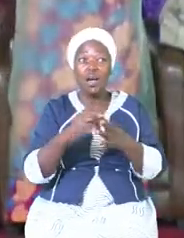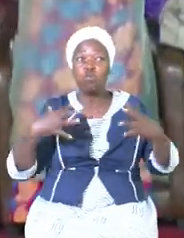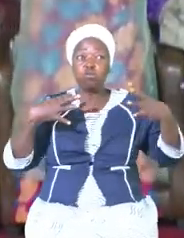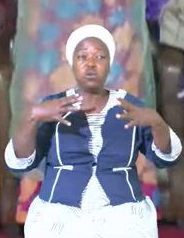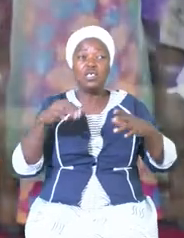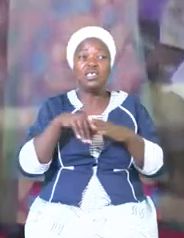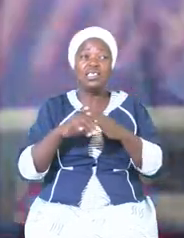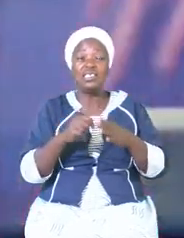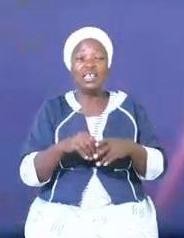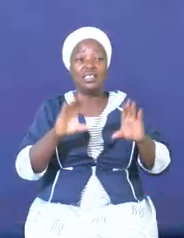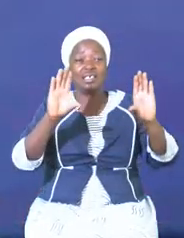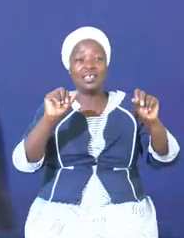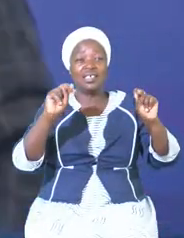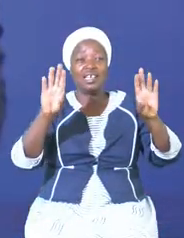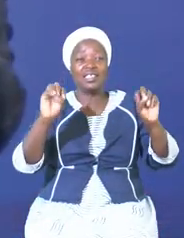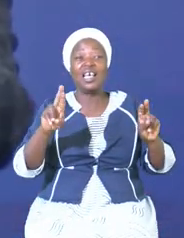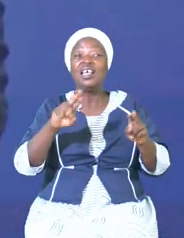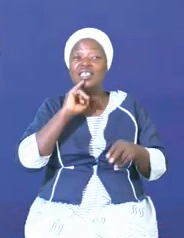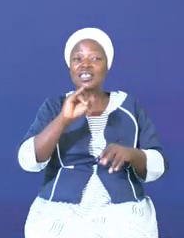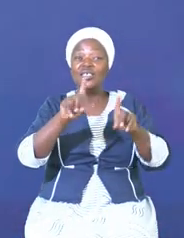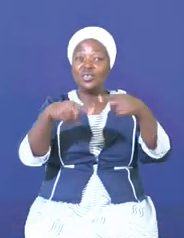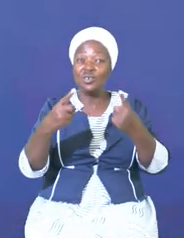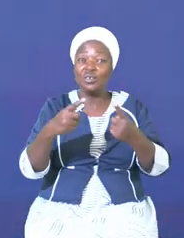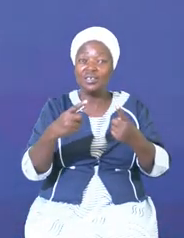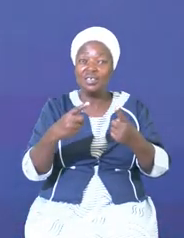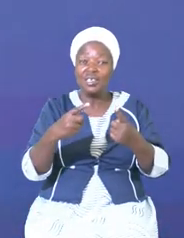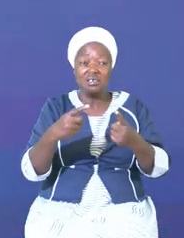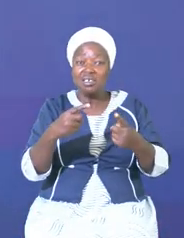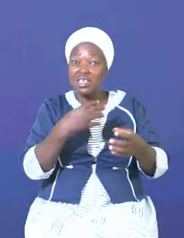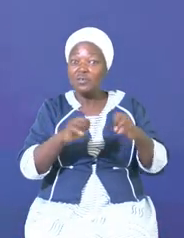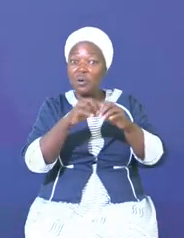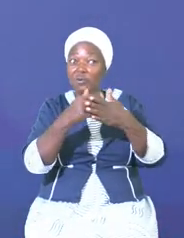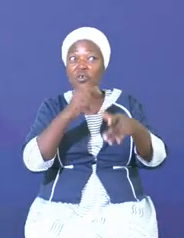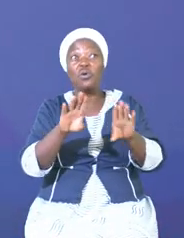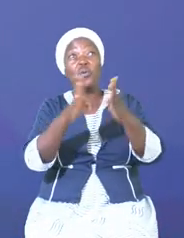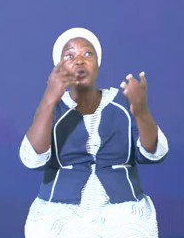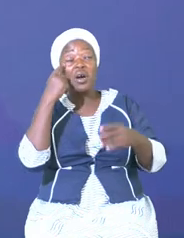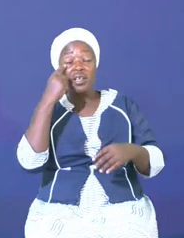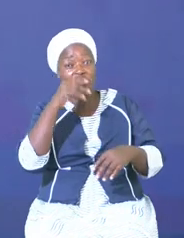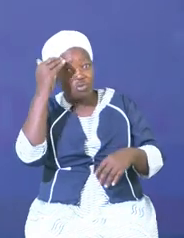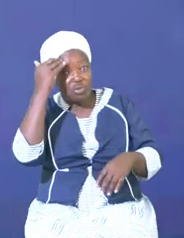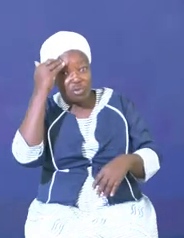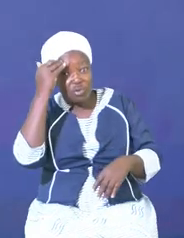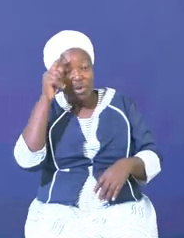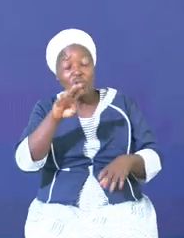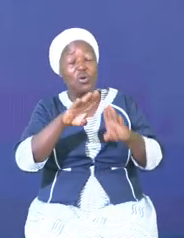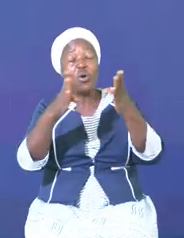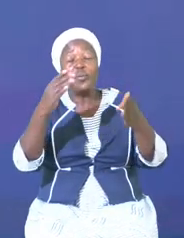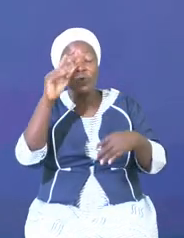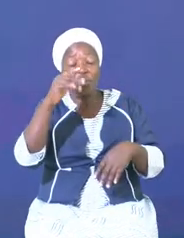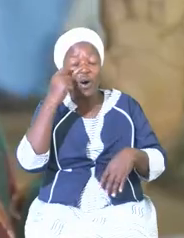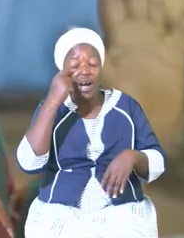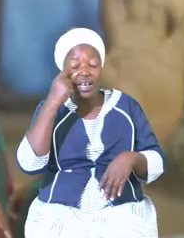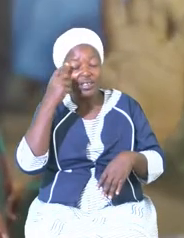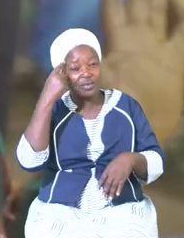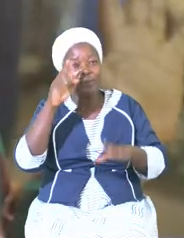that cancer is gone, even before you open your eyes, you know, you open your eyes to a